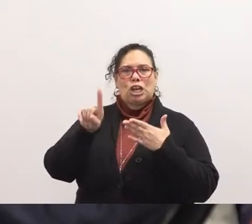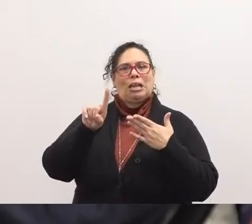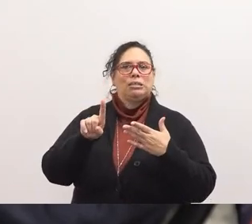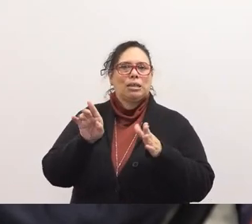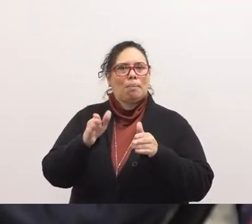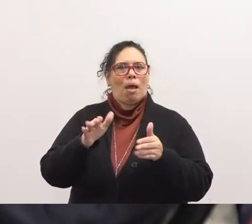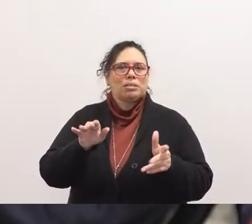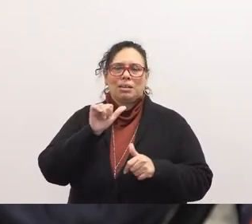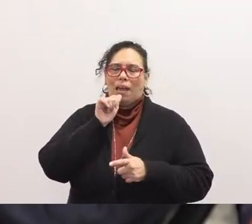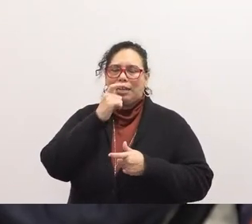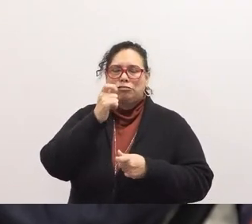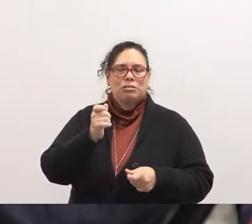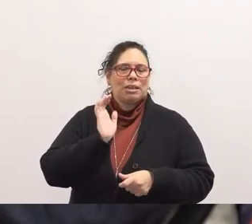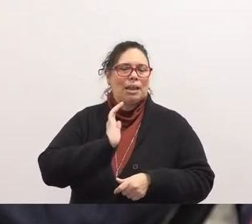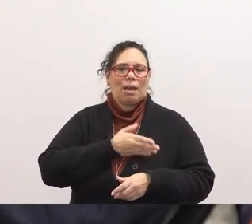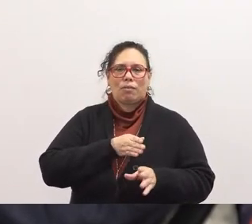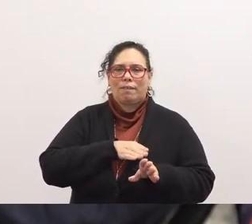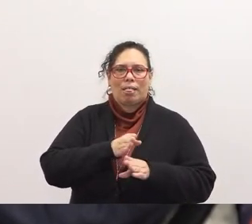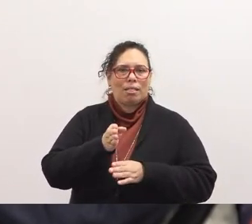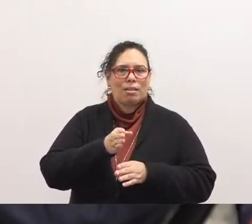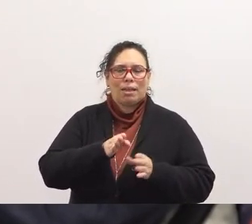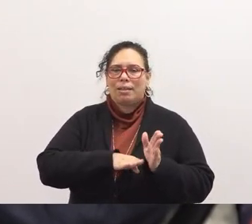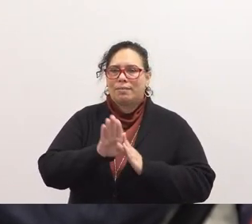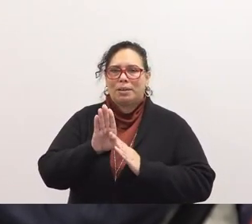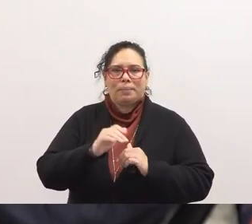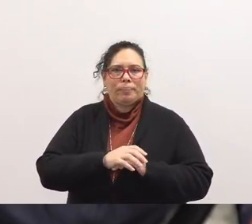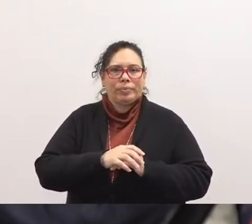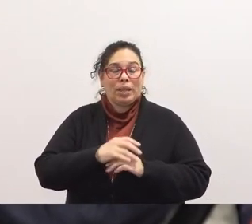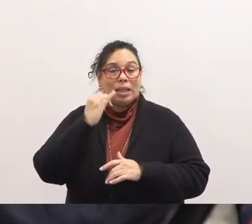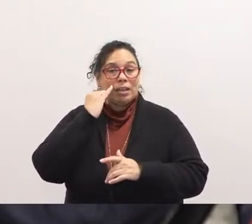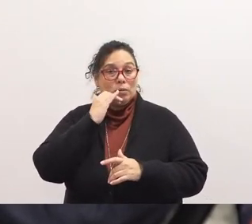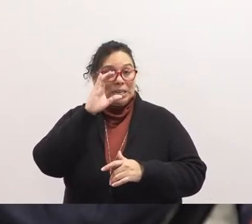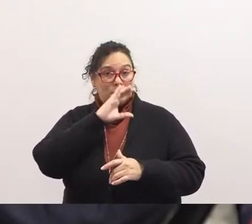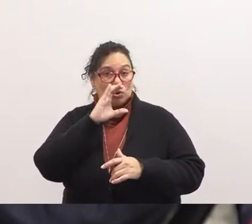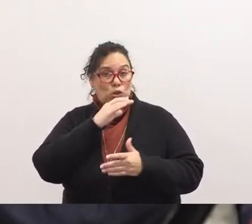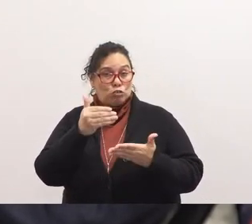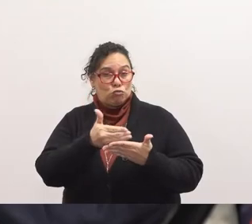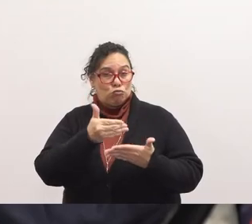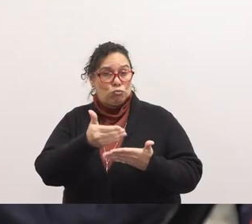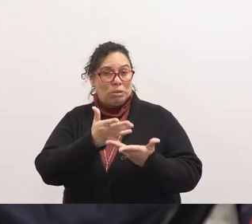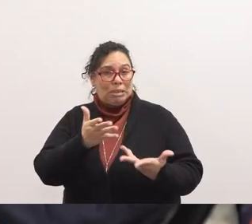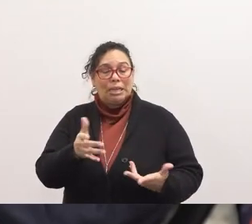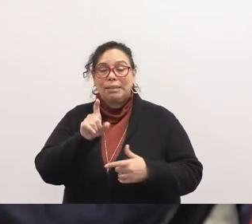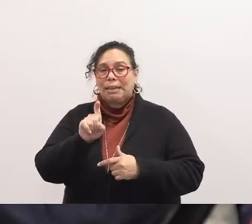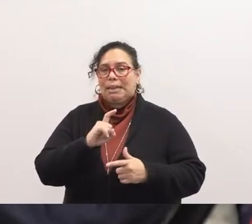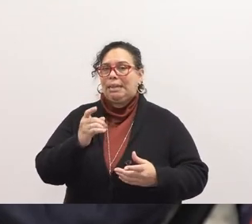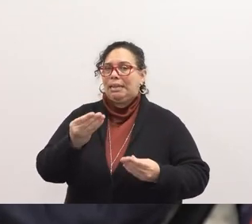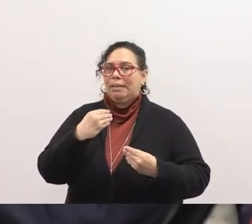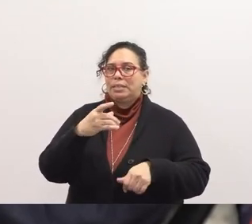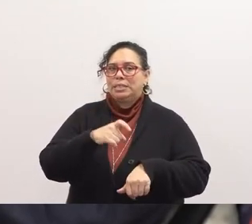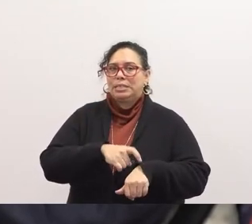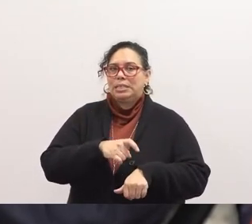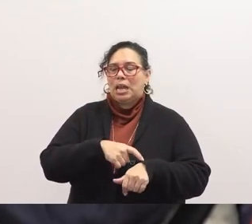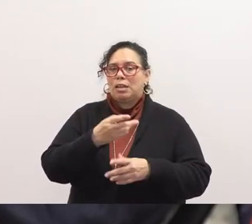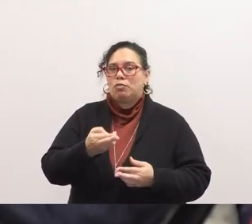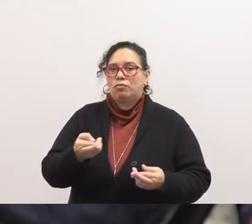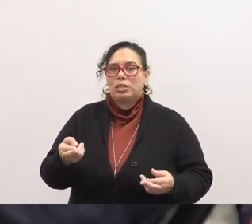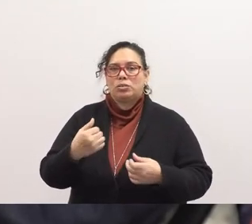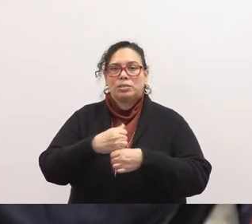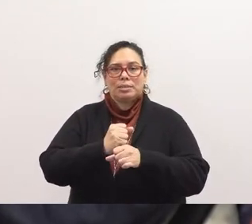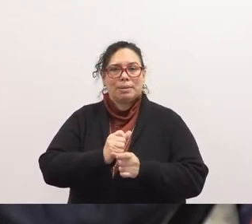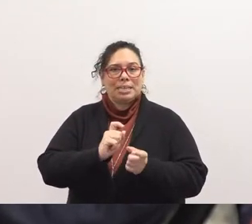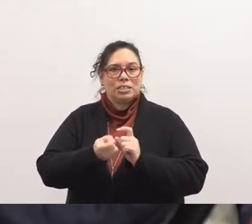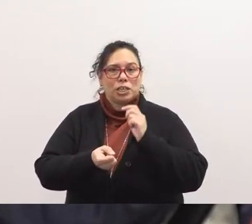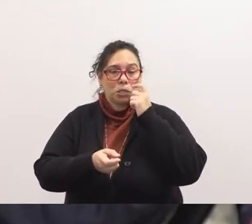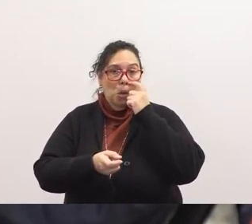not really interested in our development at all. If they want us to explore new implementations, then they will need to give the time and resources to make those